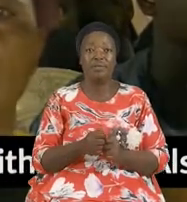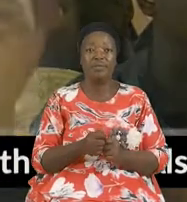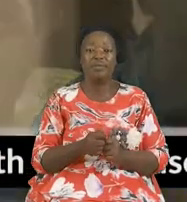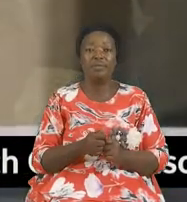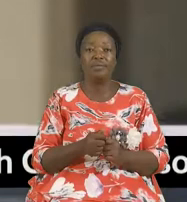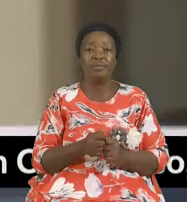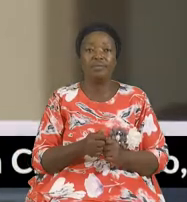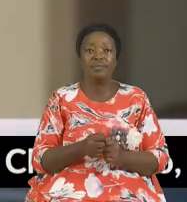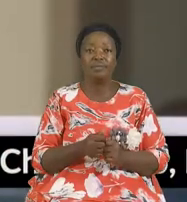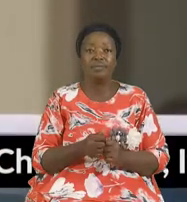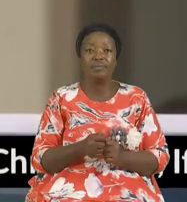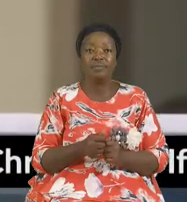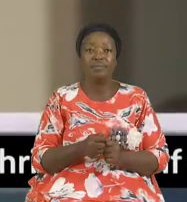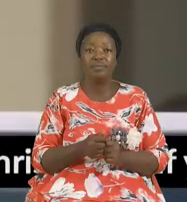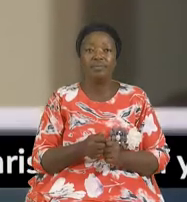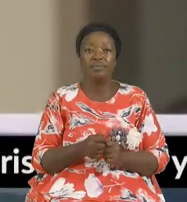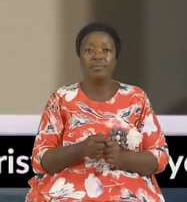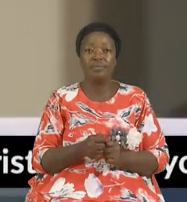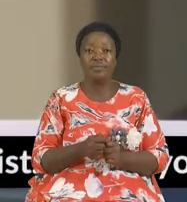Let's be fast.